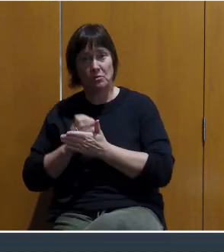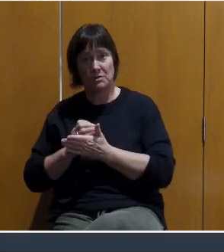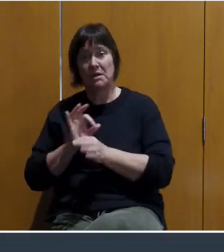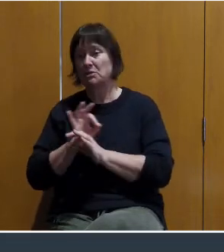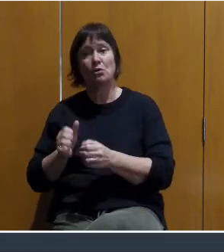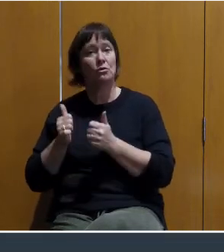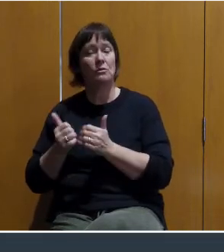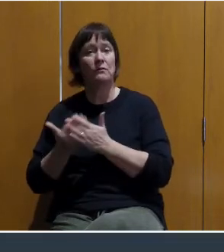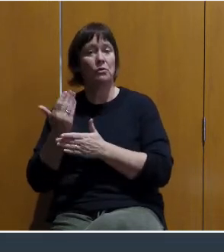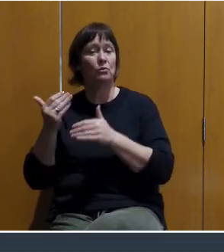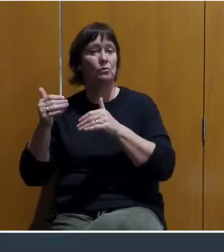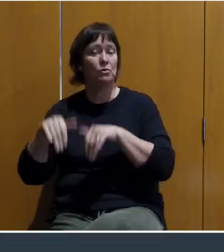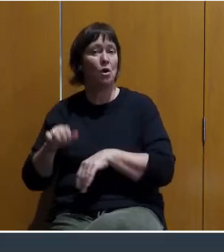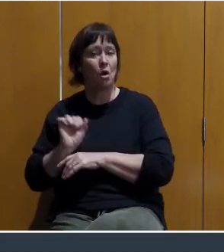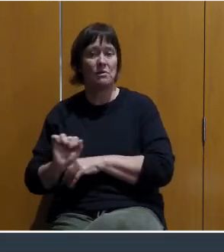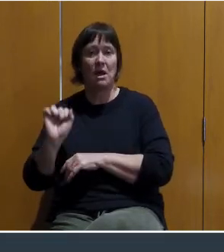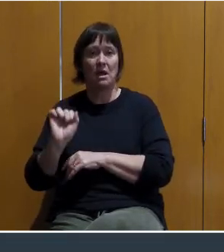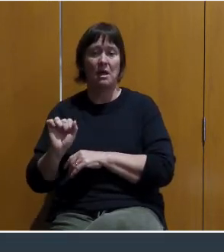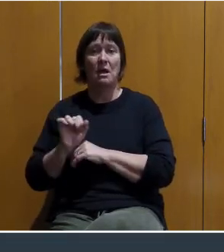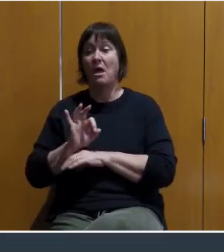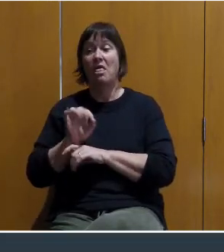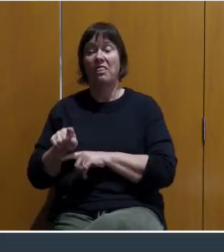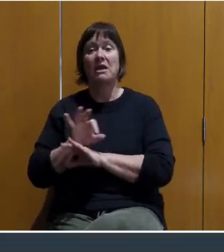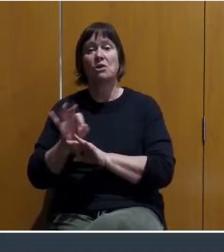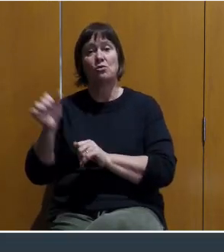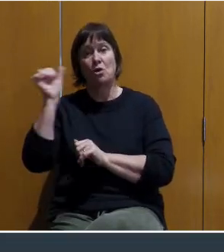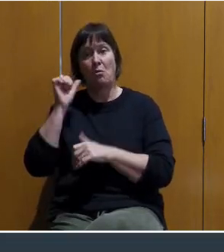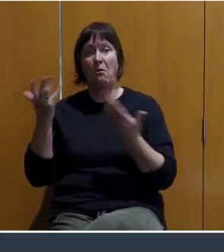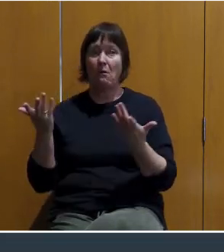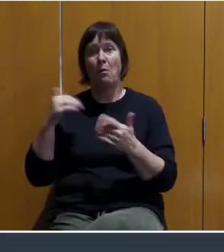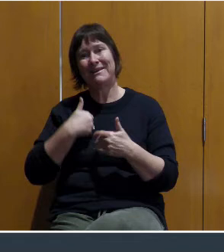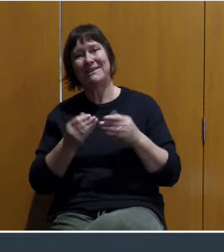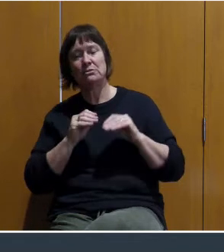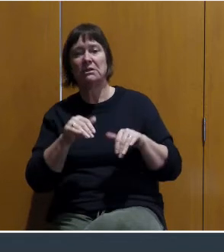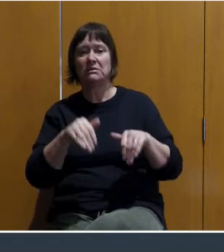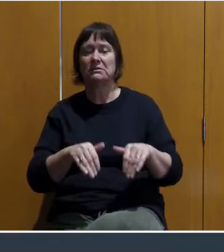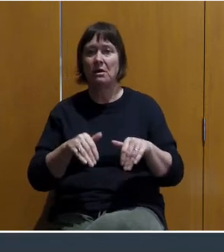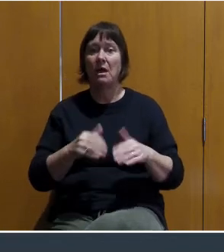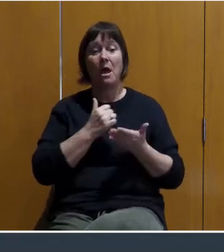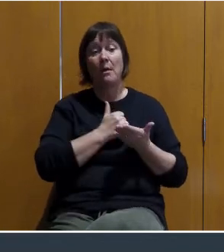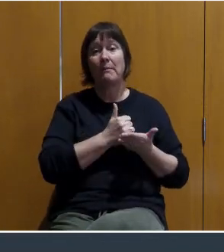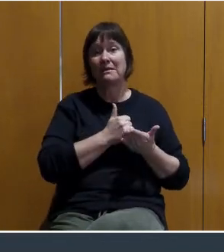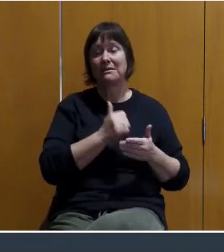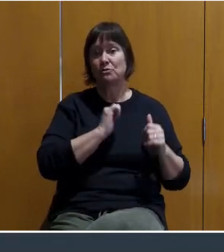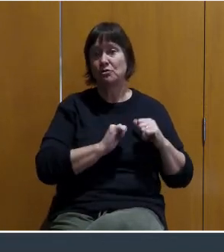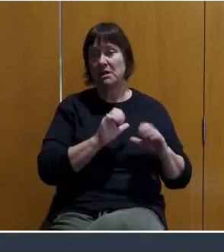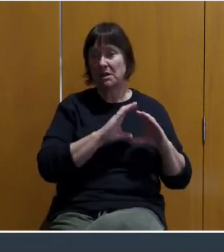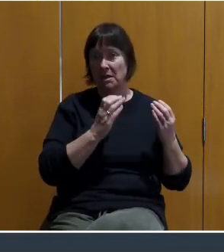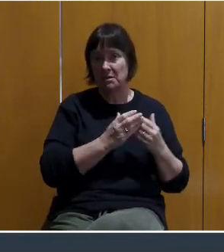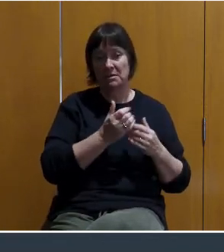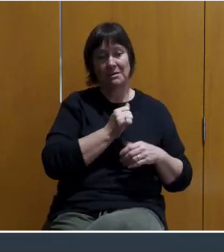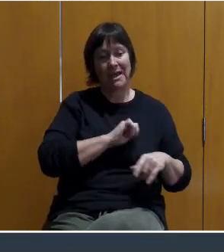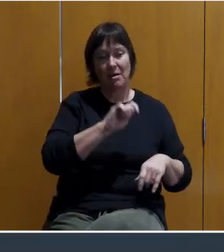dog owner. A new dog owner doesn't know what they don't know, and the basic training classes, whether our club or